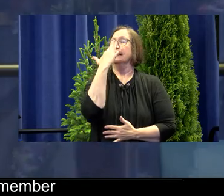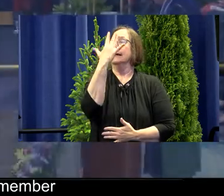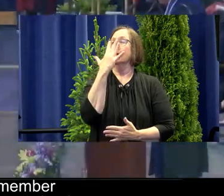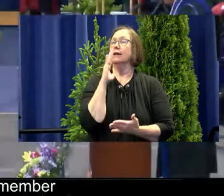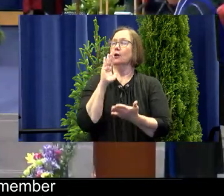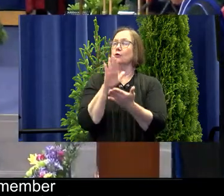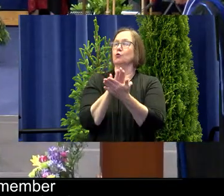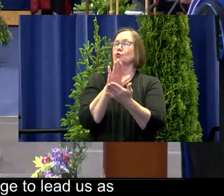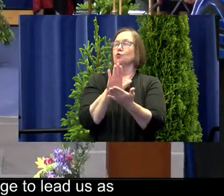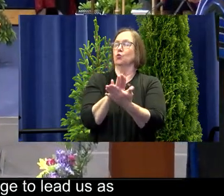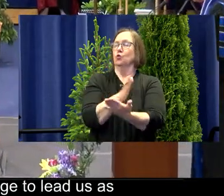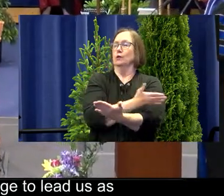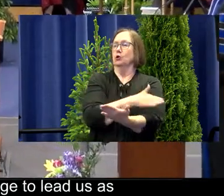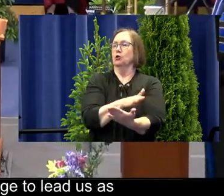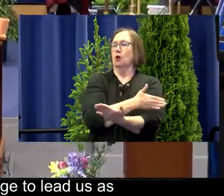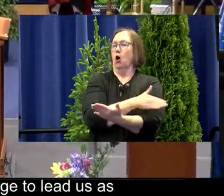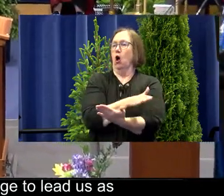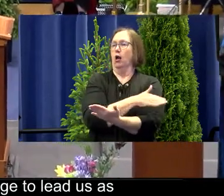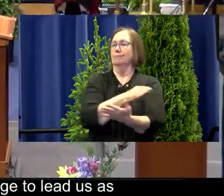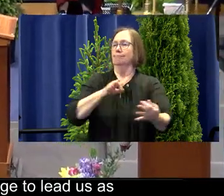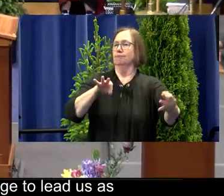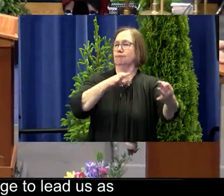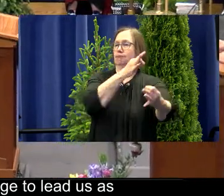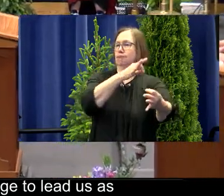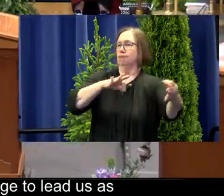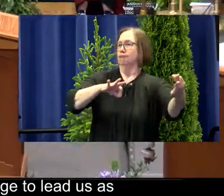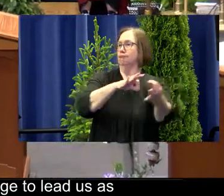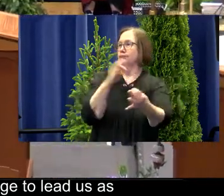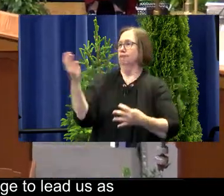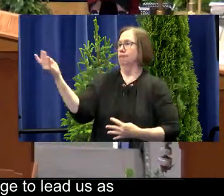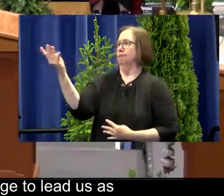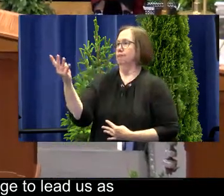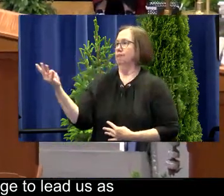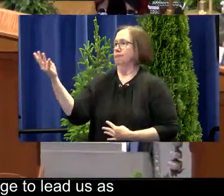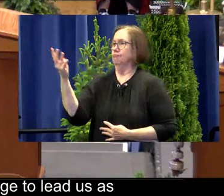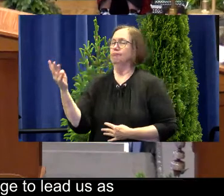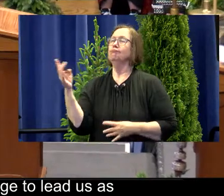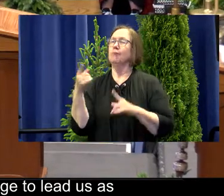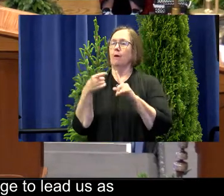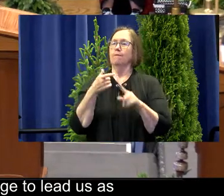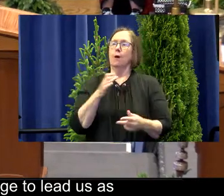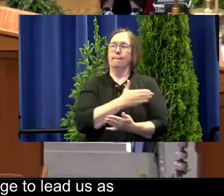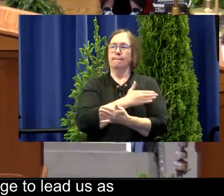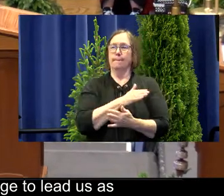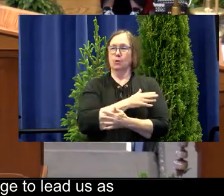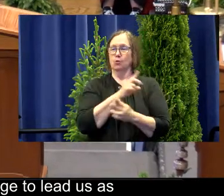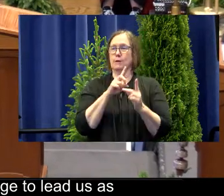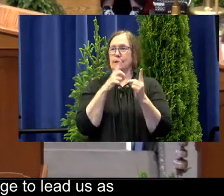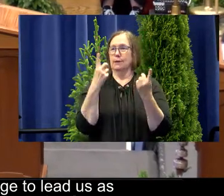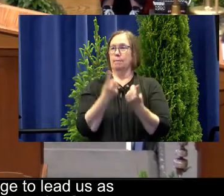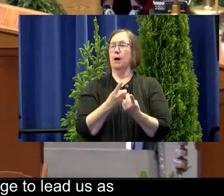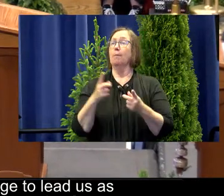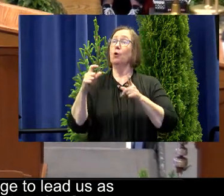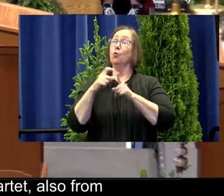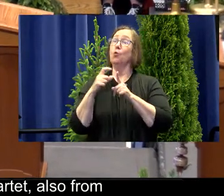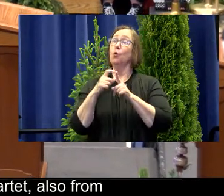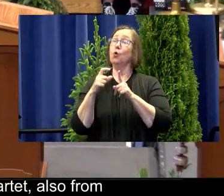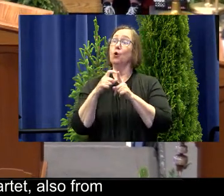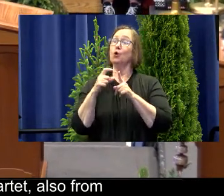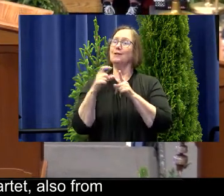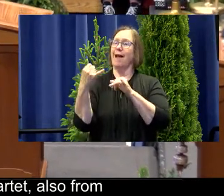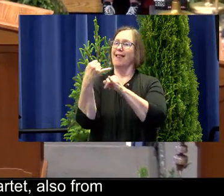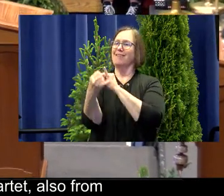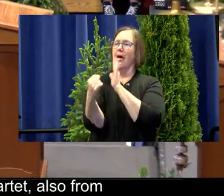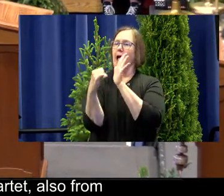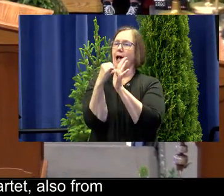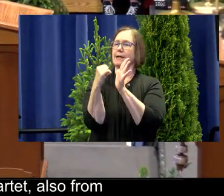alma mater. She will be accompanied by a string quartet, also from our music department. Please join in.